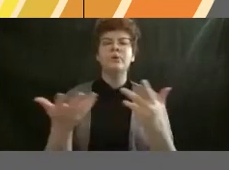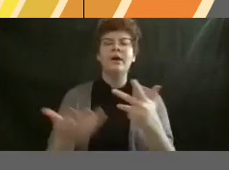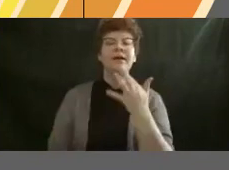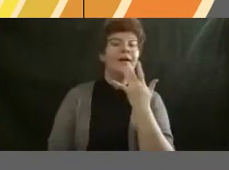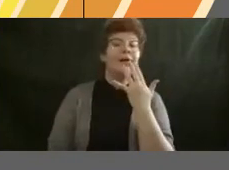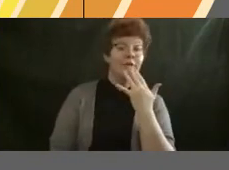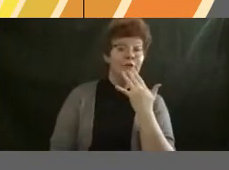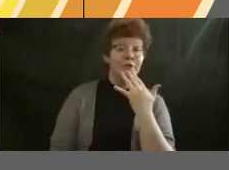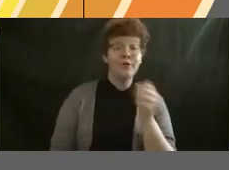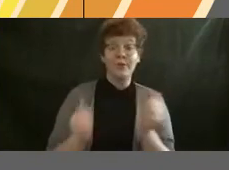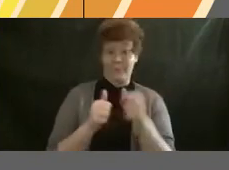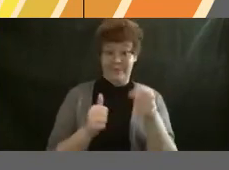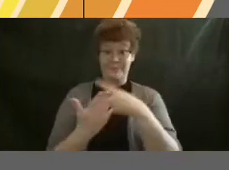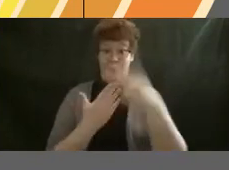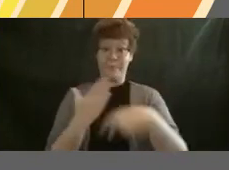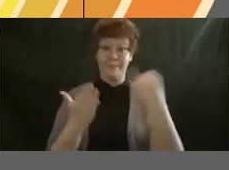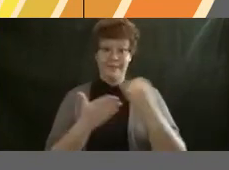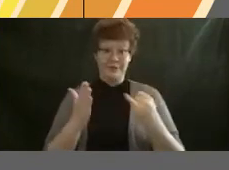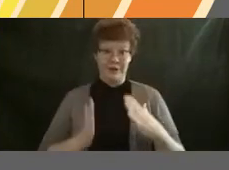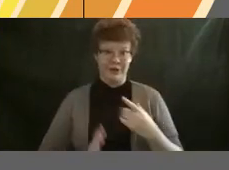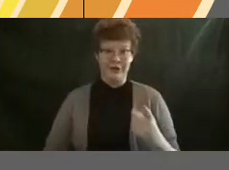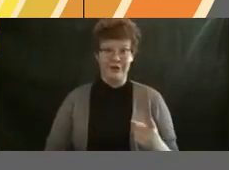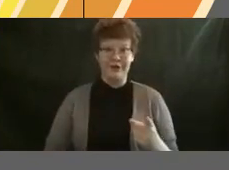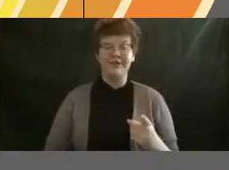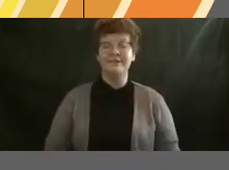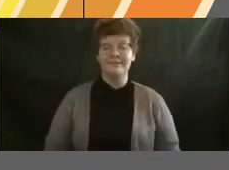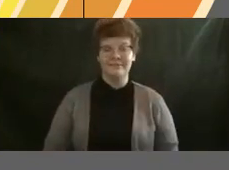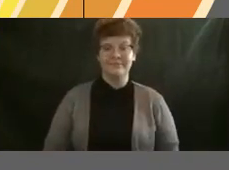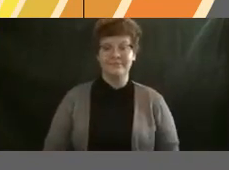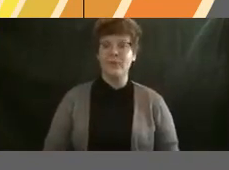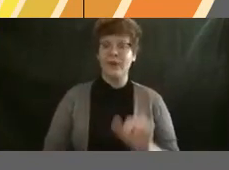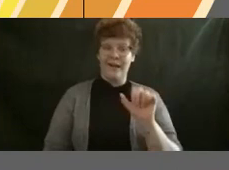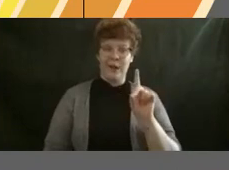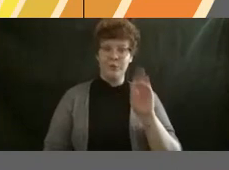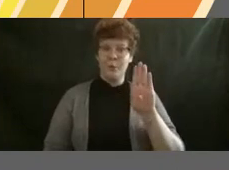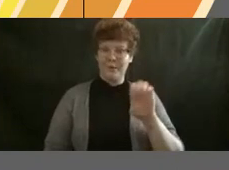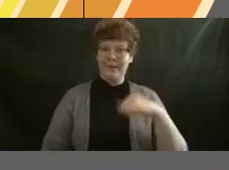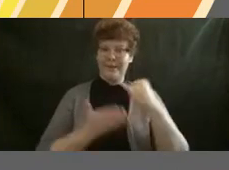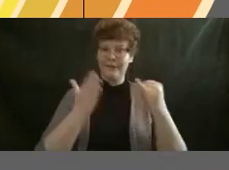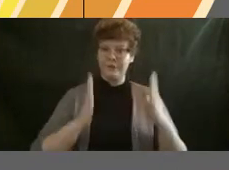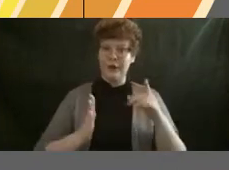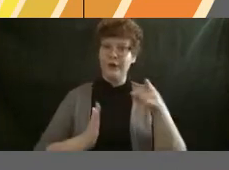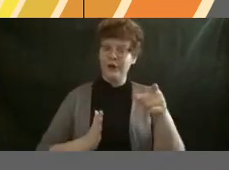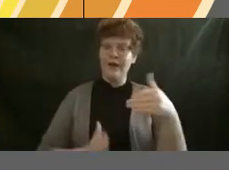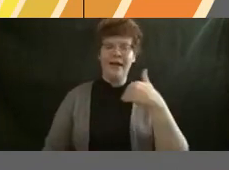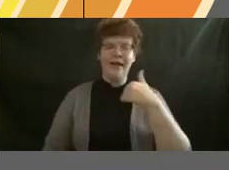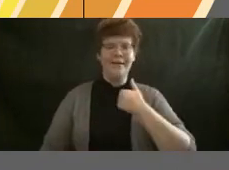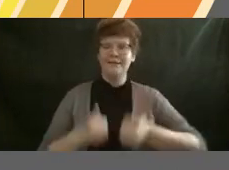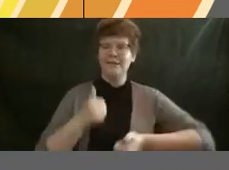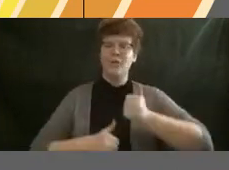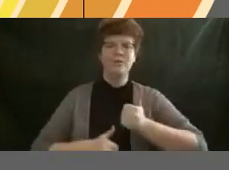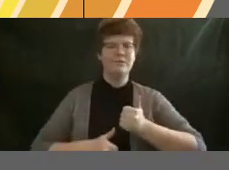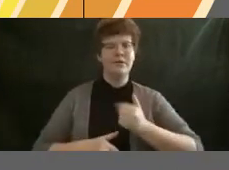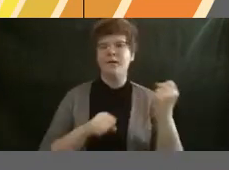Illustrator. And as far as I know, Adobe Illustrator has probably one of the most robust systems